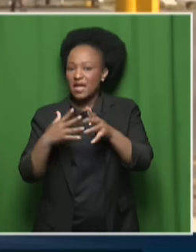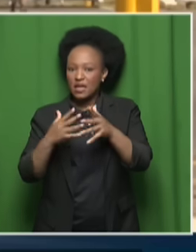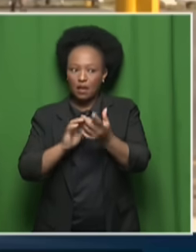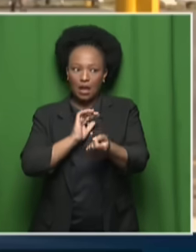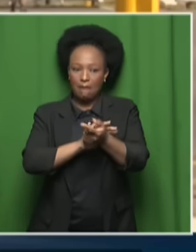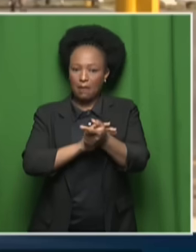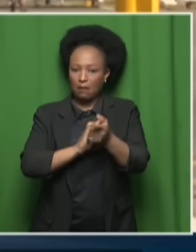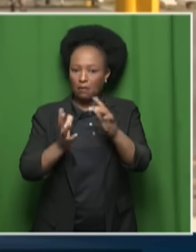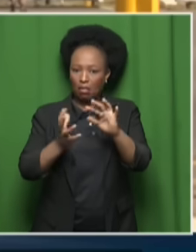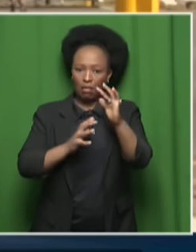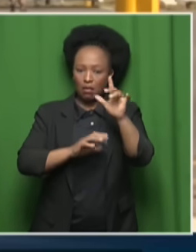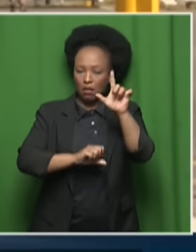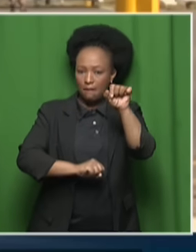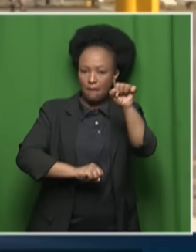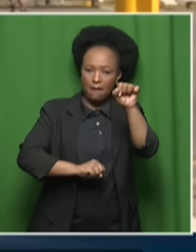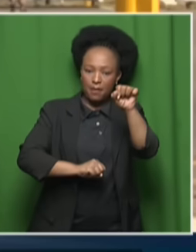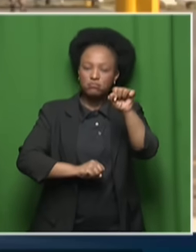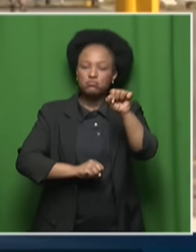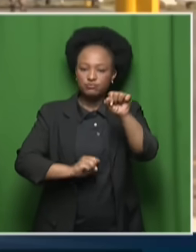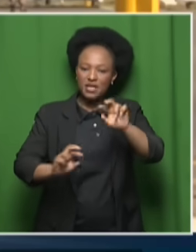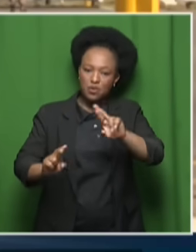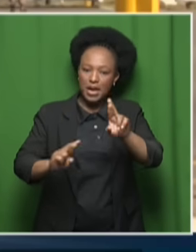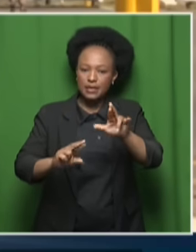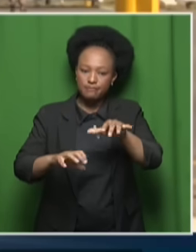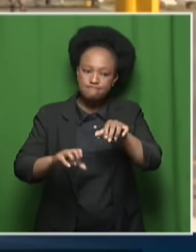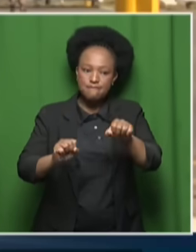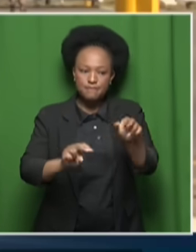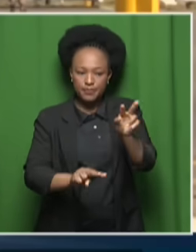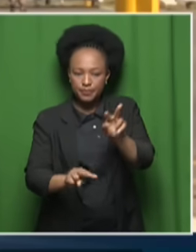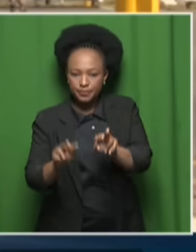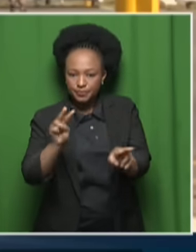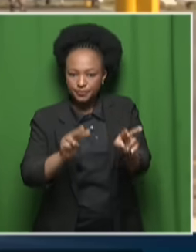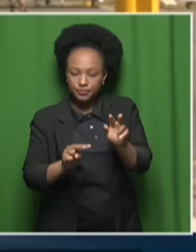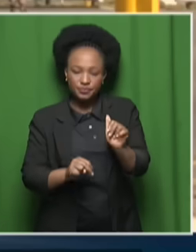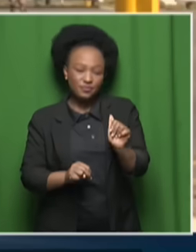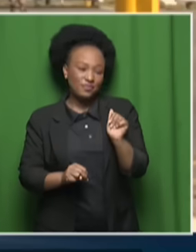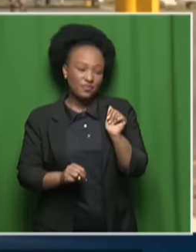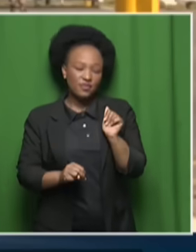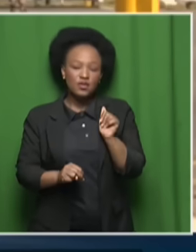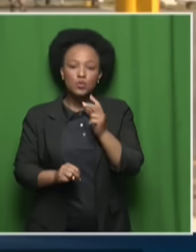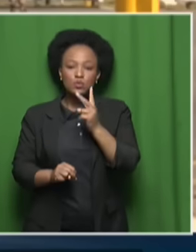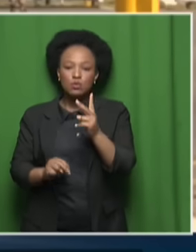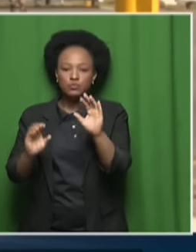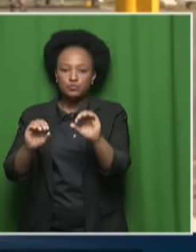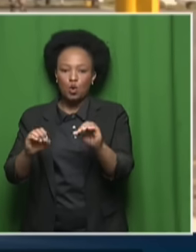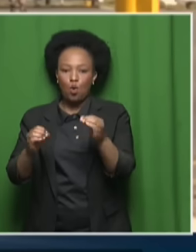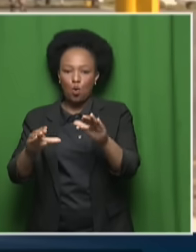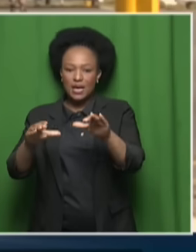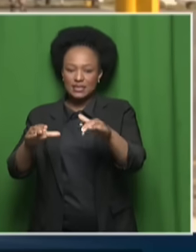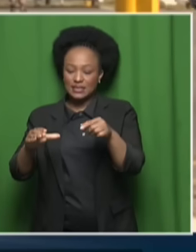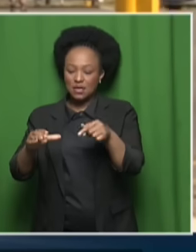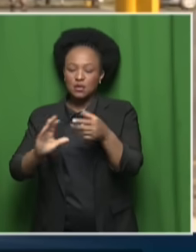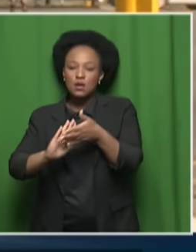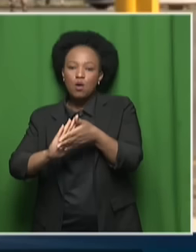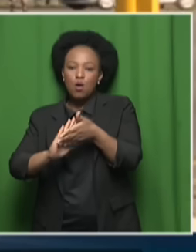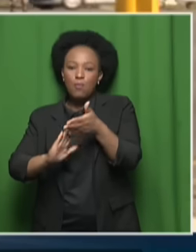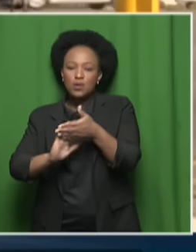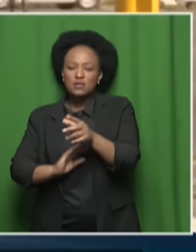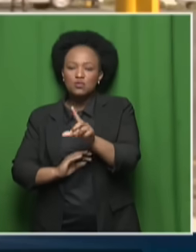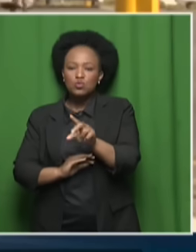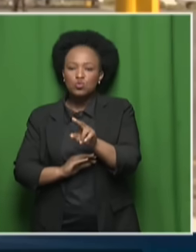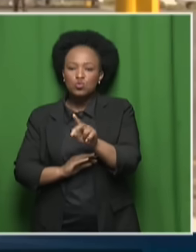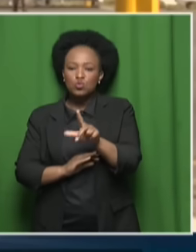protest around the precinct. And while yesterday we saw the Operation Dudula Sakina with other